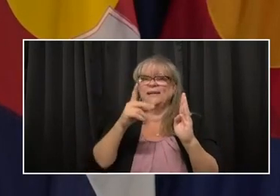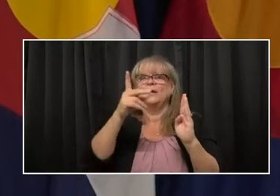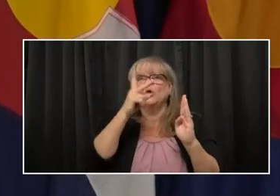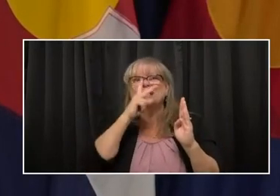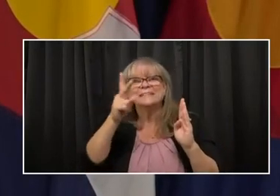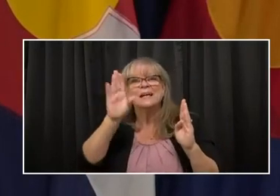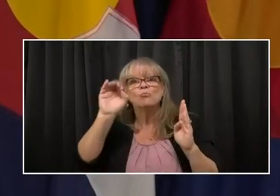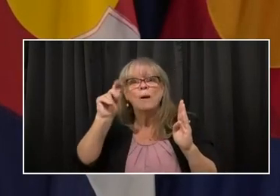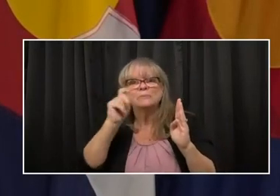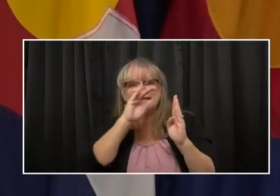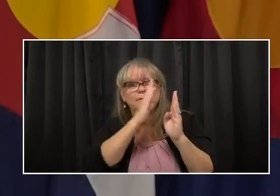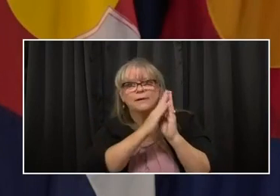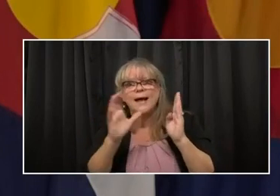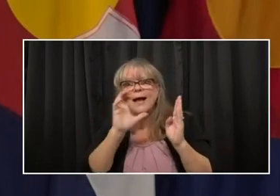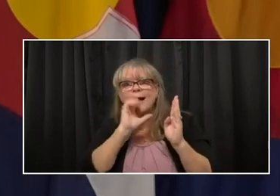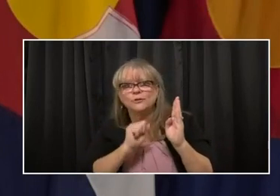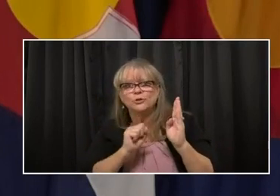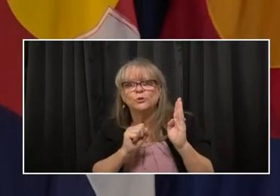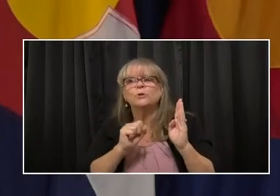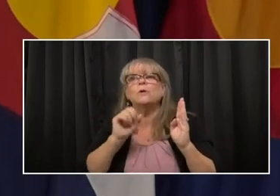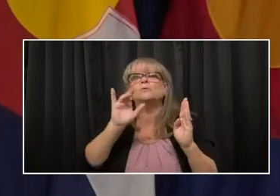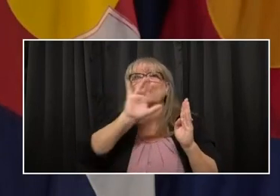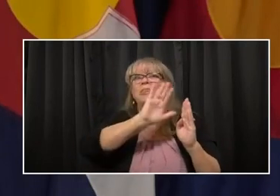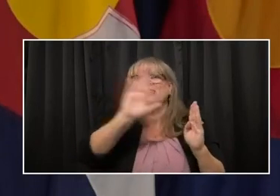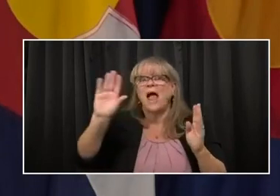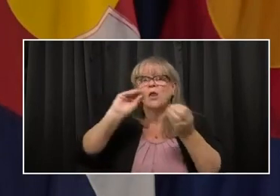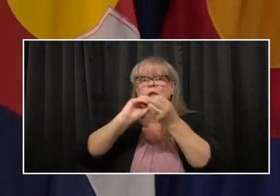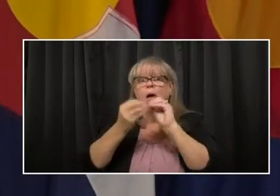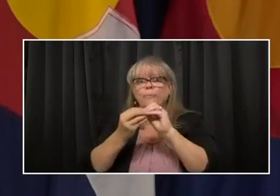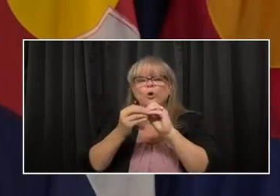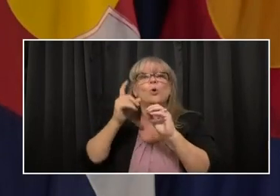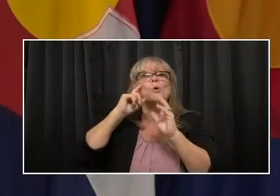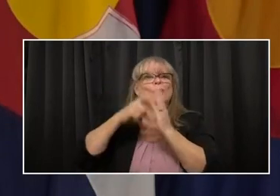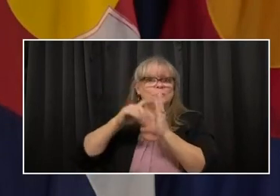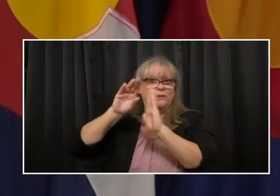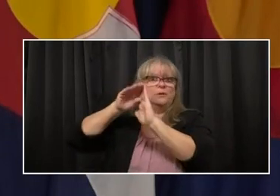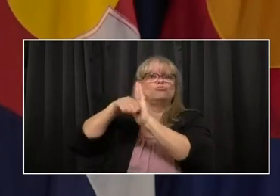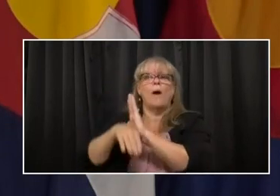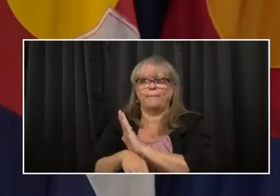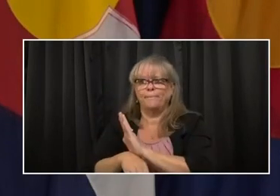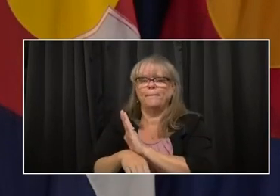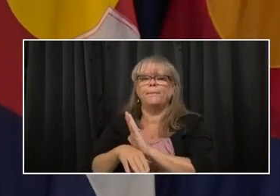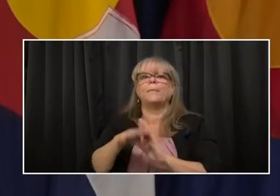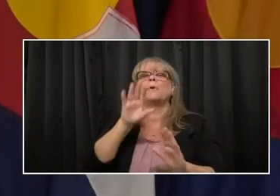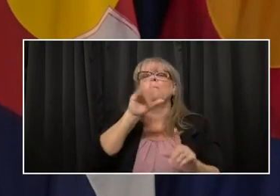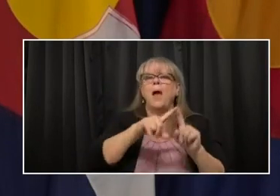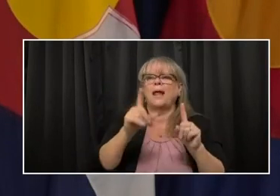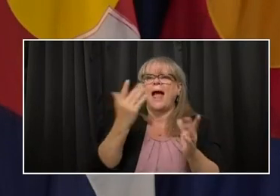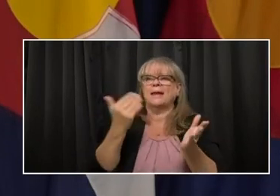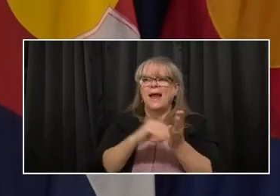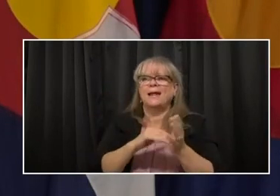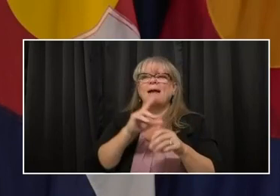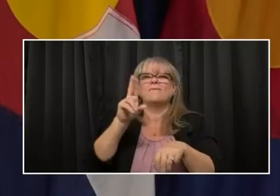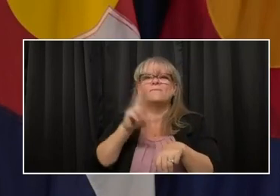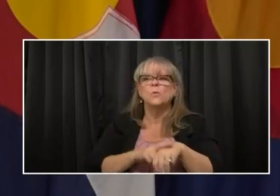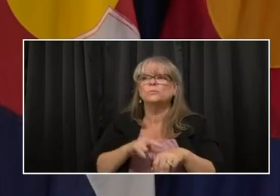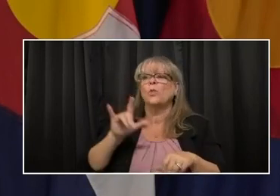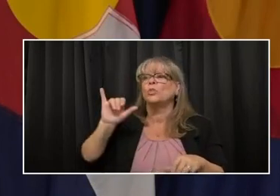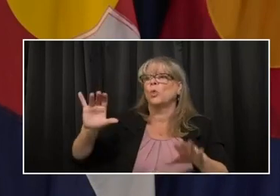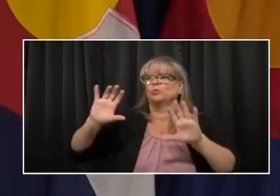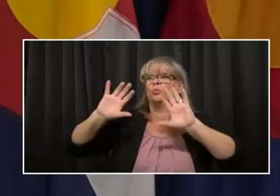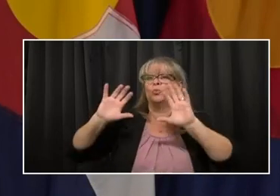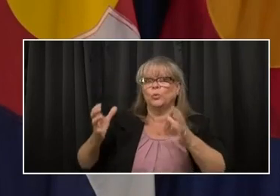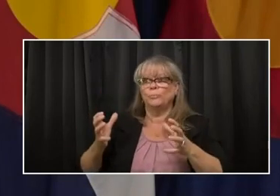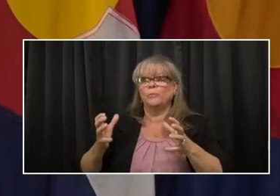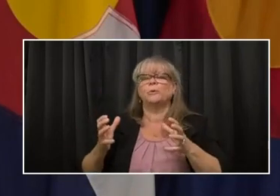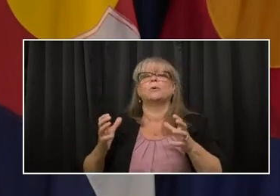a really substantial decrease in that age group in particular. And that, of course, is the age group we know that is spending more time